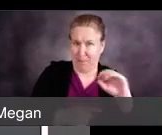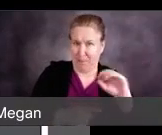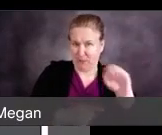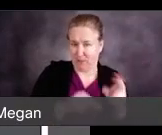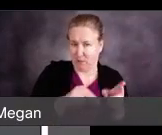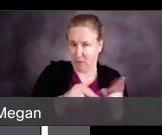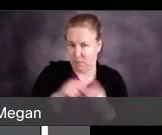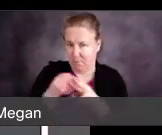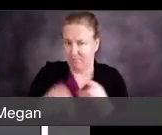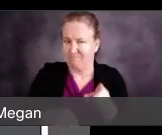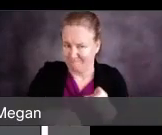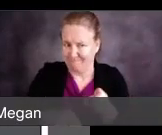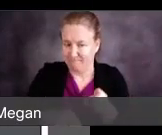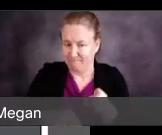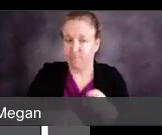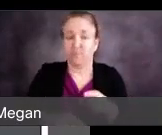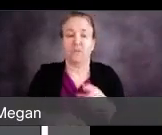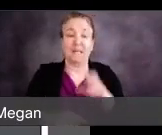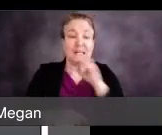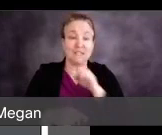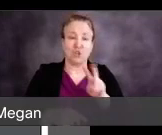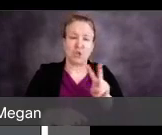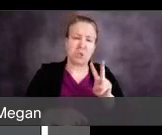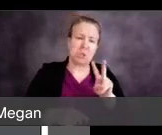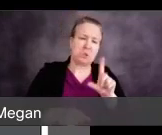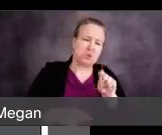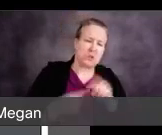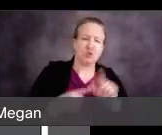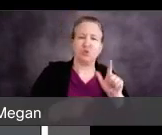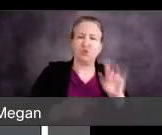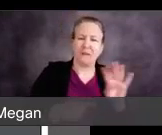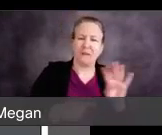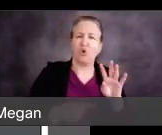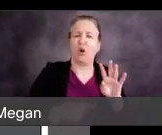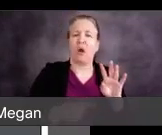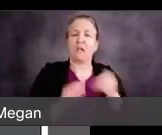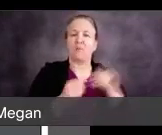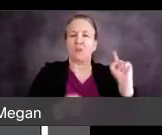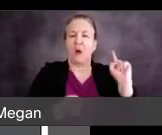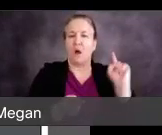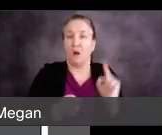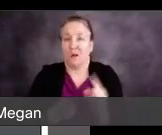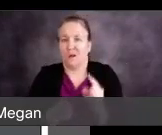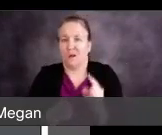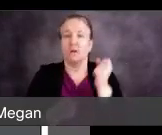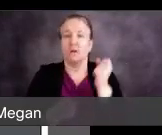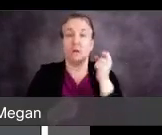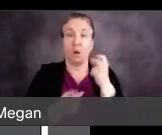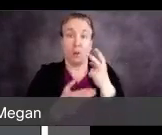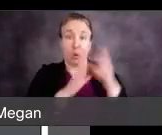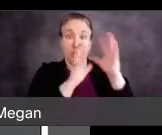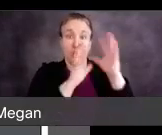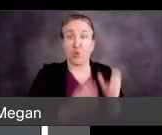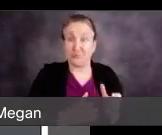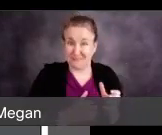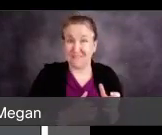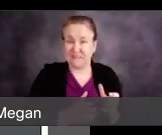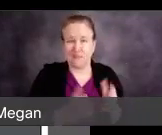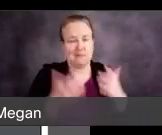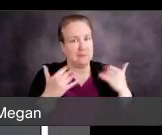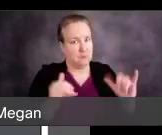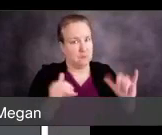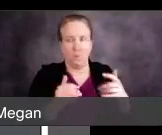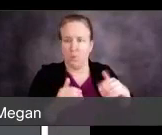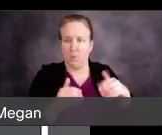and a continued decrease in the 20 to 24-year-old cohorts. But both of these age groups remain overrepresented